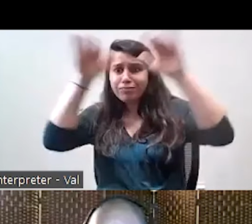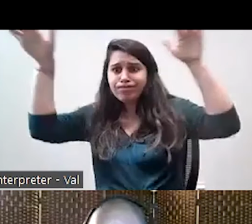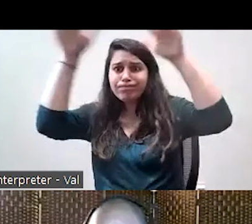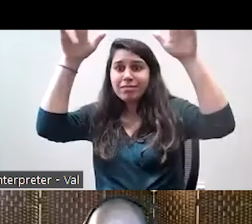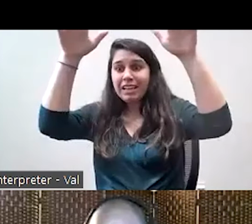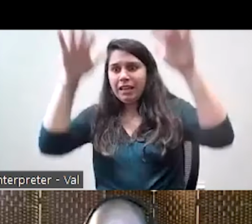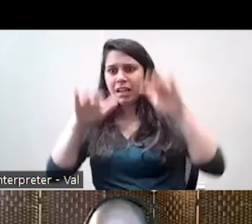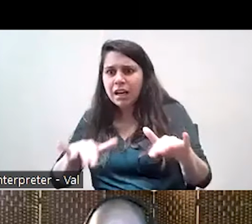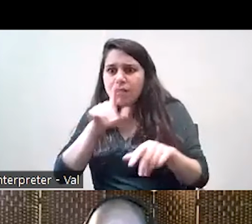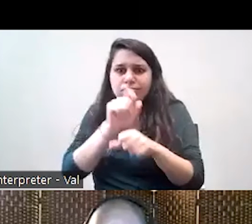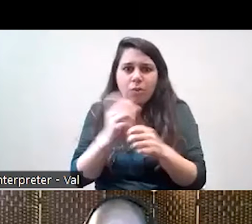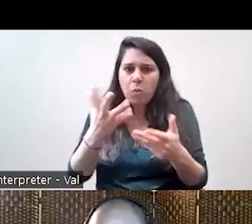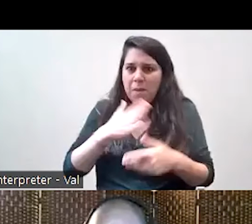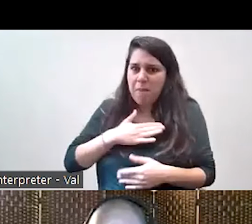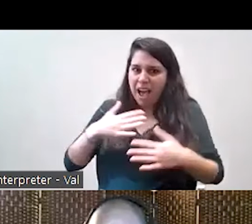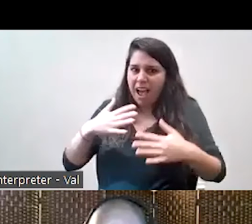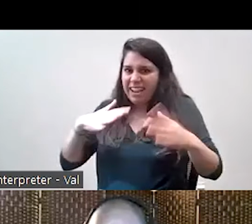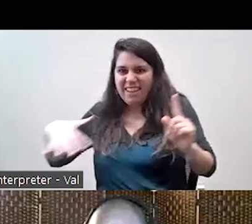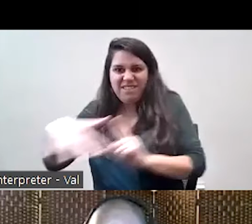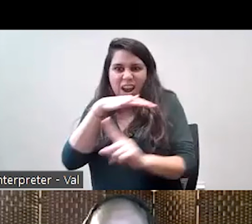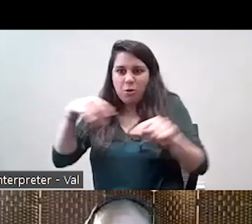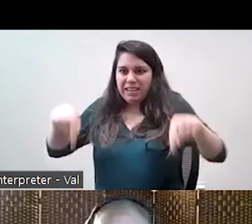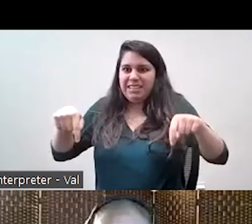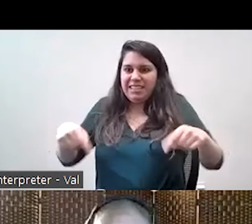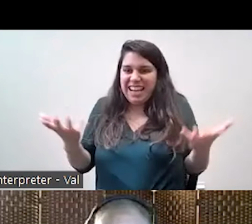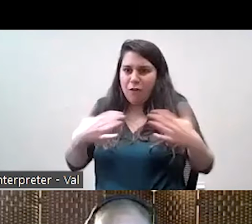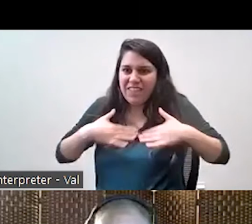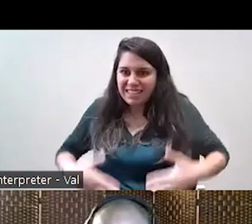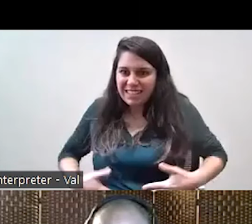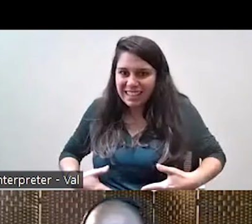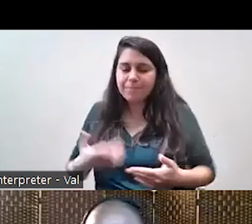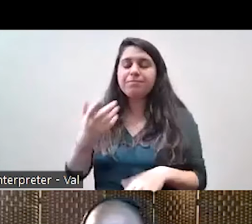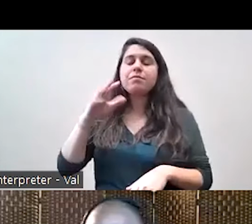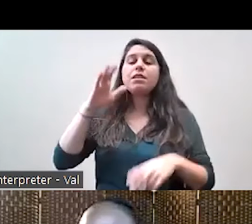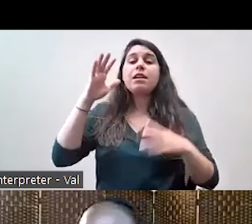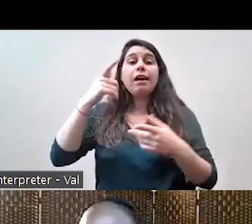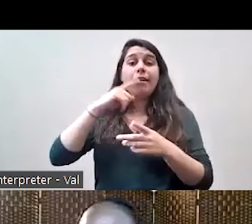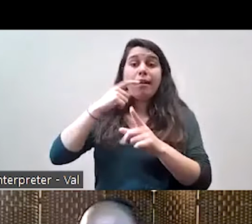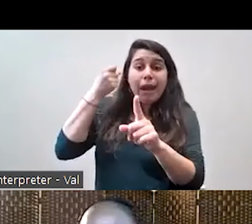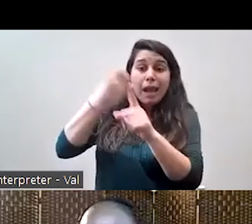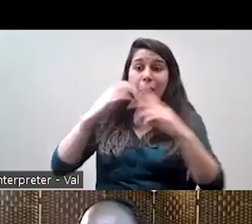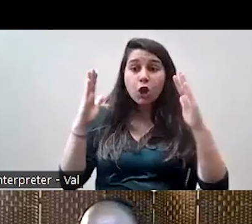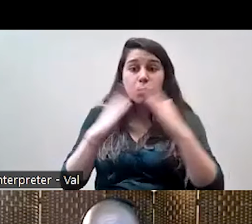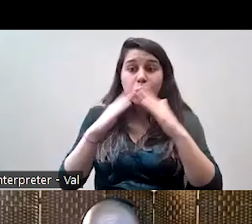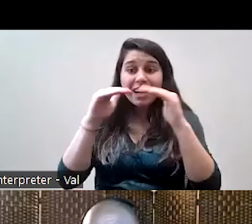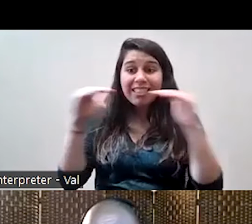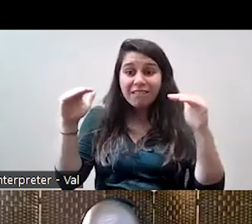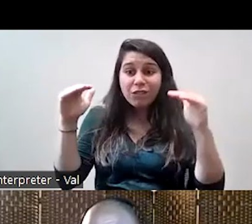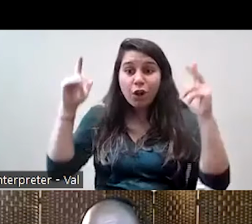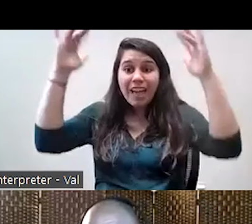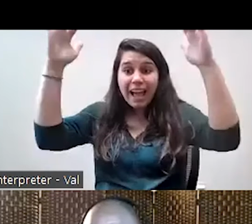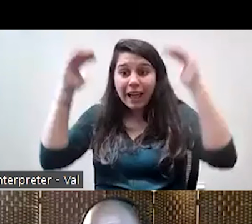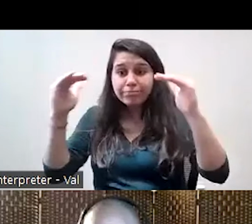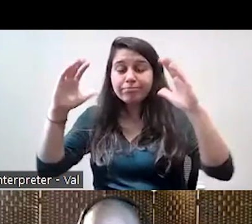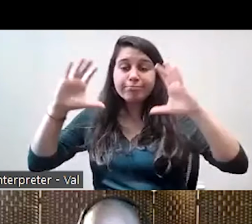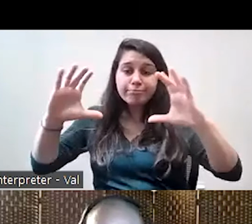physical environment. That impacts their community. And you might think of this both in terms of